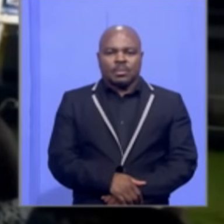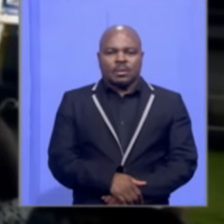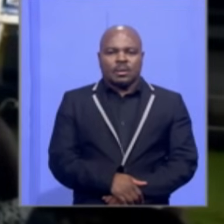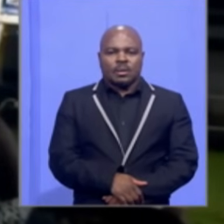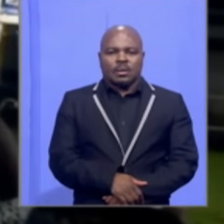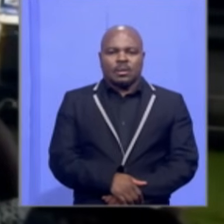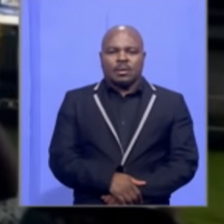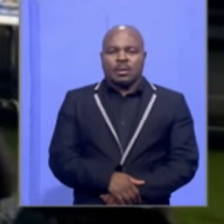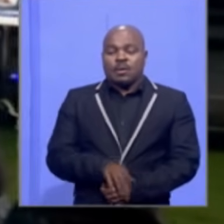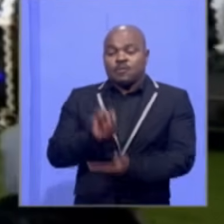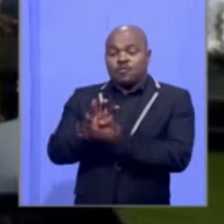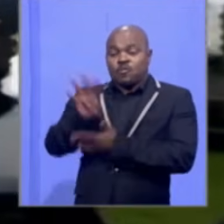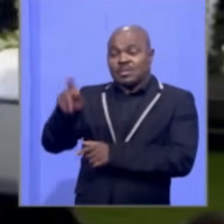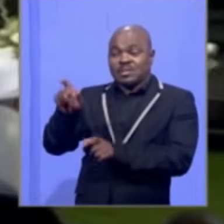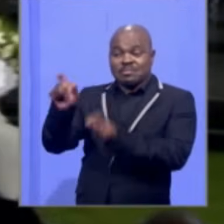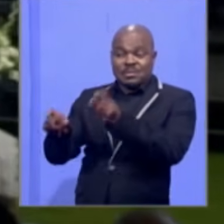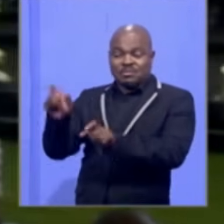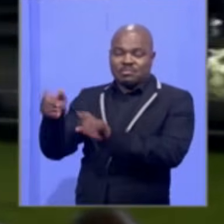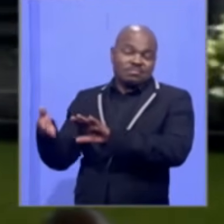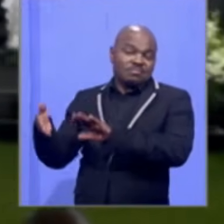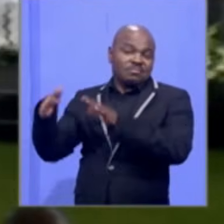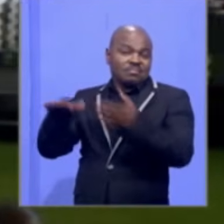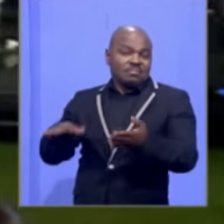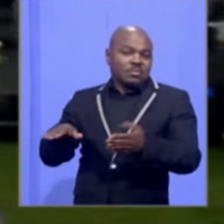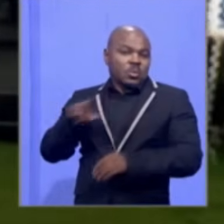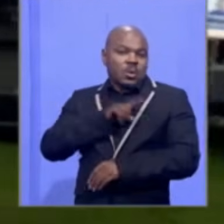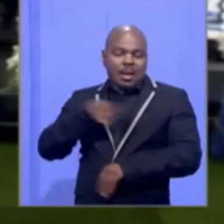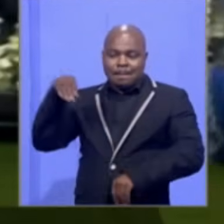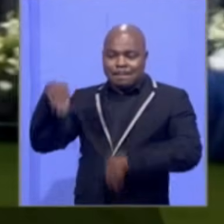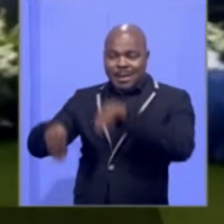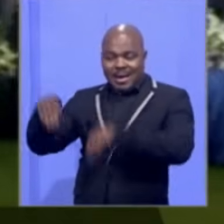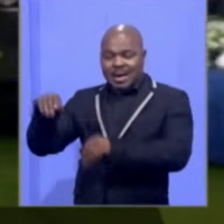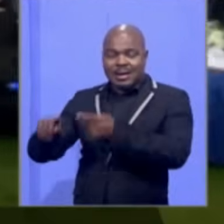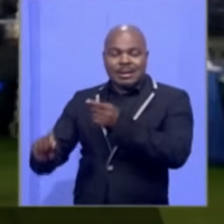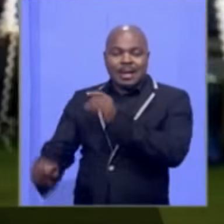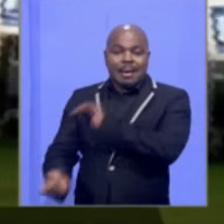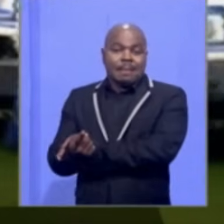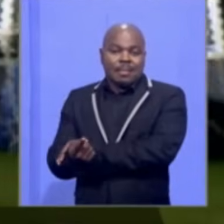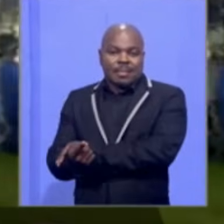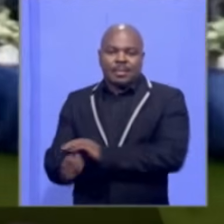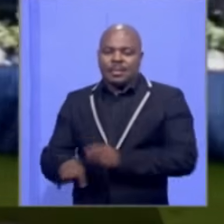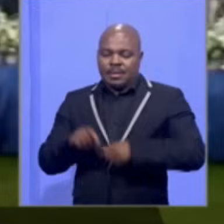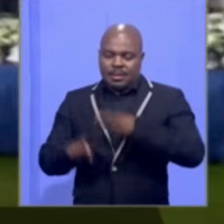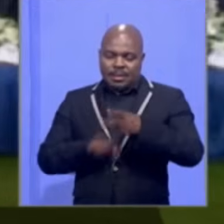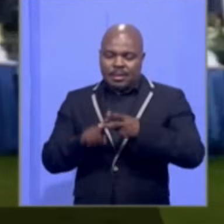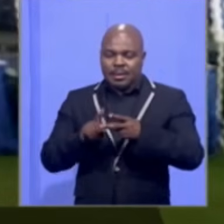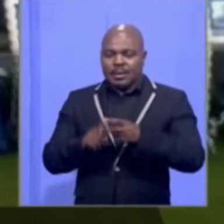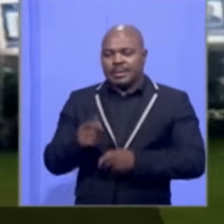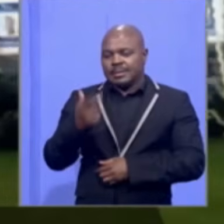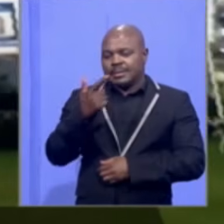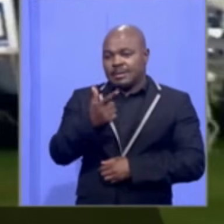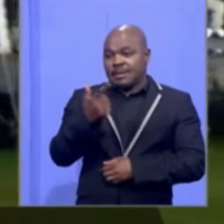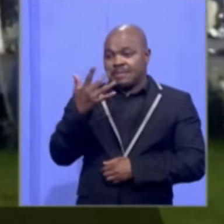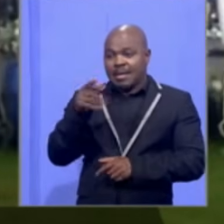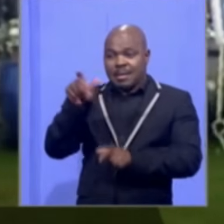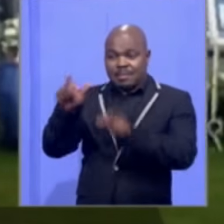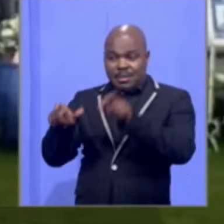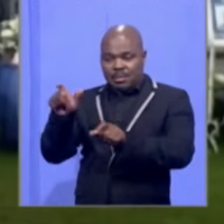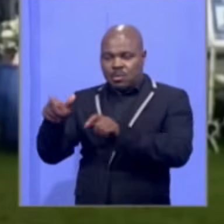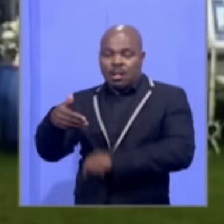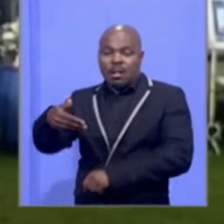Batho ba le 11 ba ne ba tlhokafala mo kotsing ya moepo, ba bangwe ba le 75 ba ne